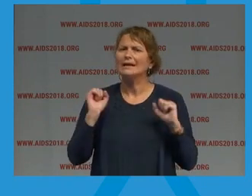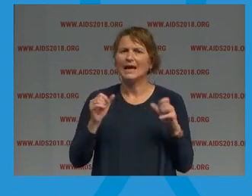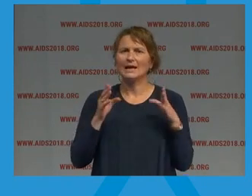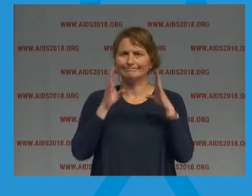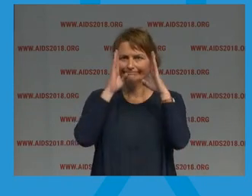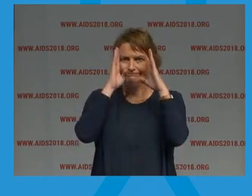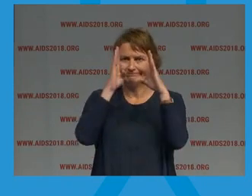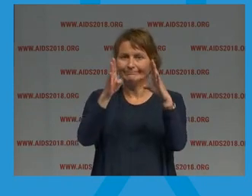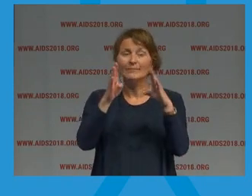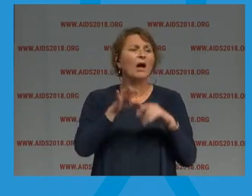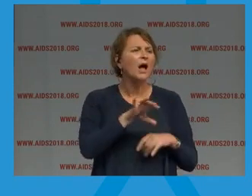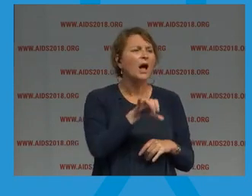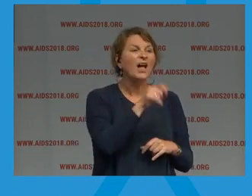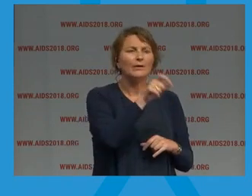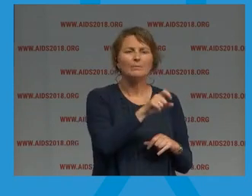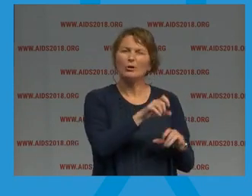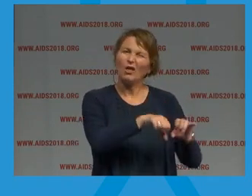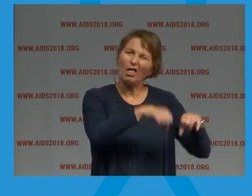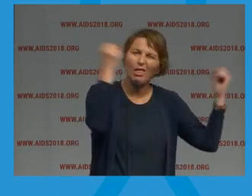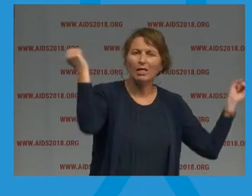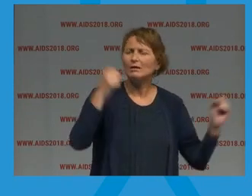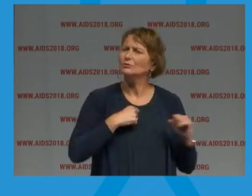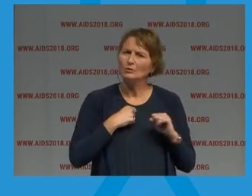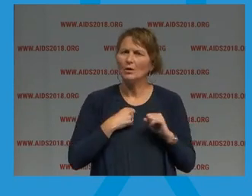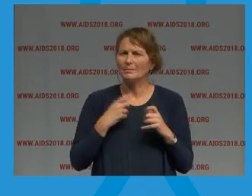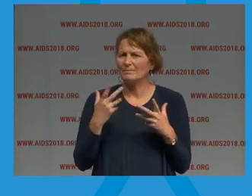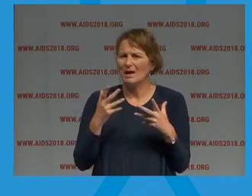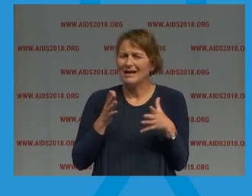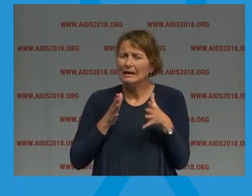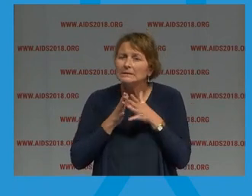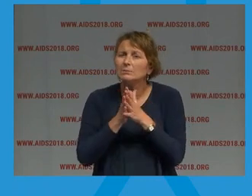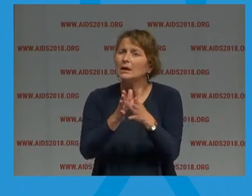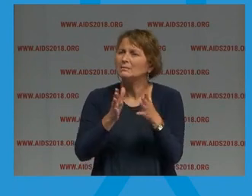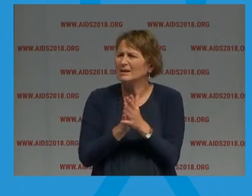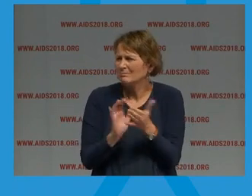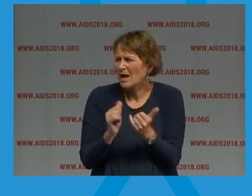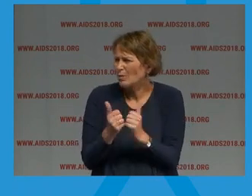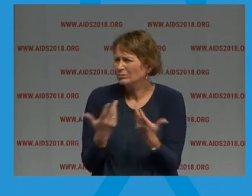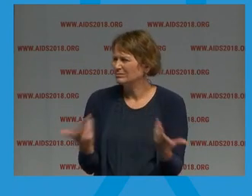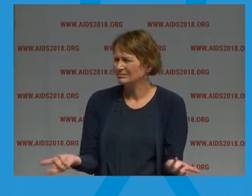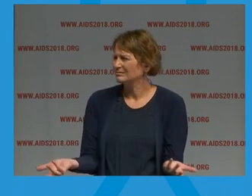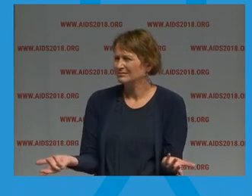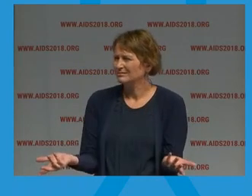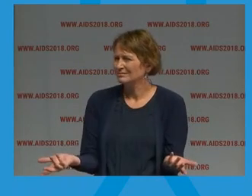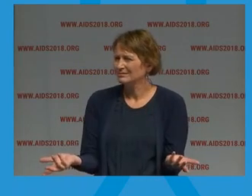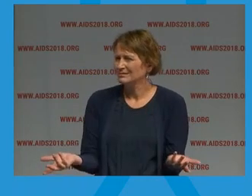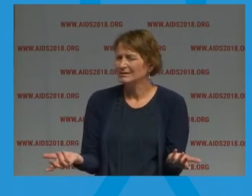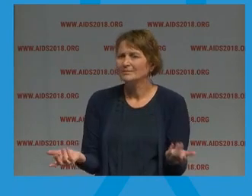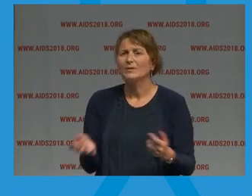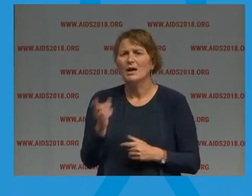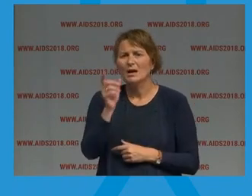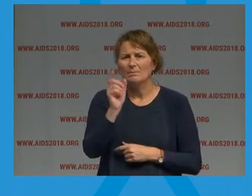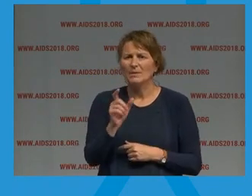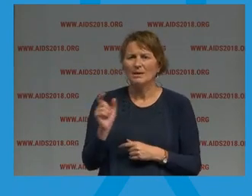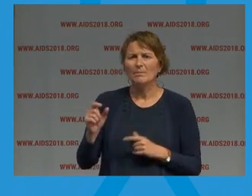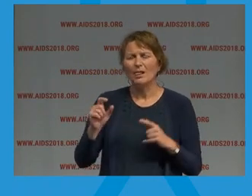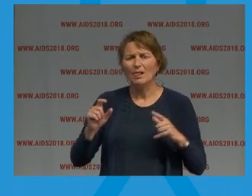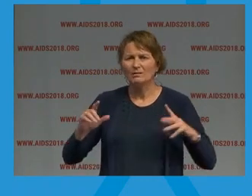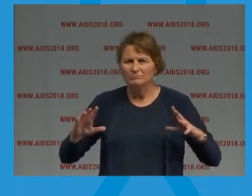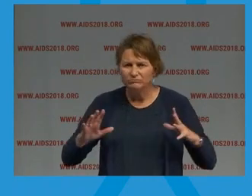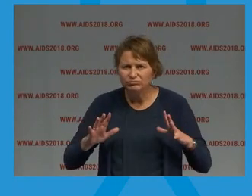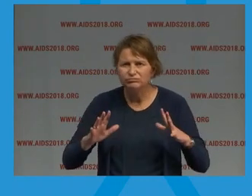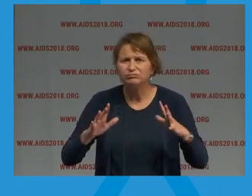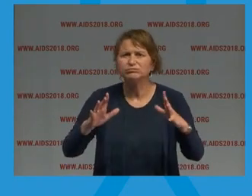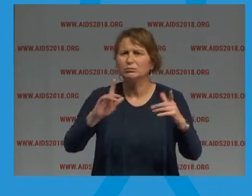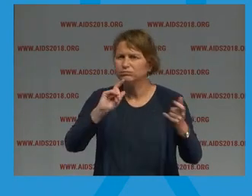that doesn't harm the other person. I don't know how you explain this. How do we become people who can be on the moon and then we